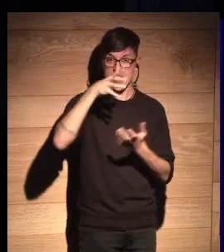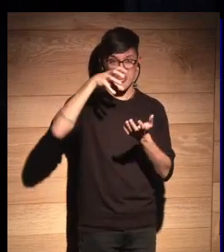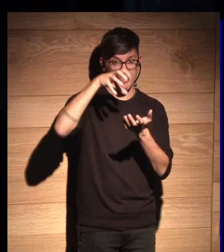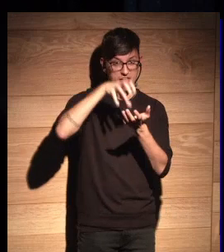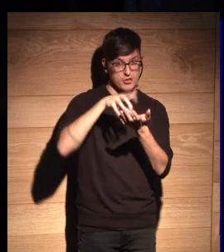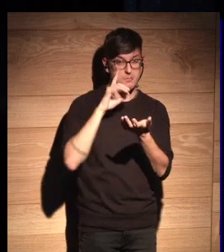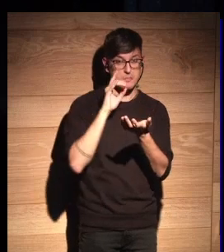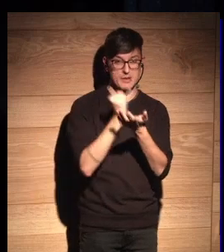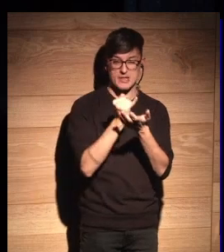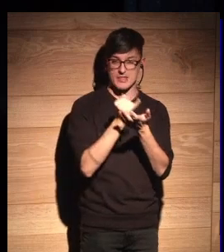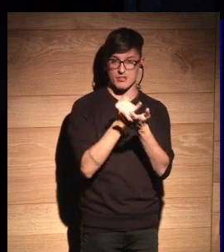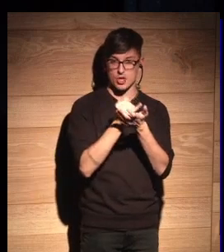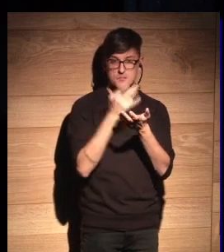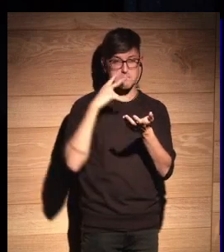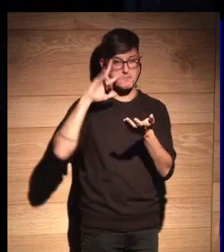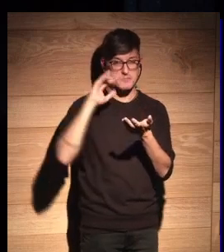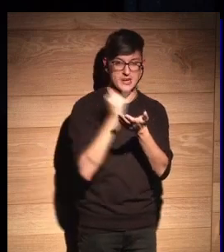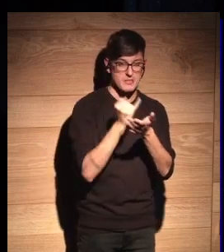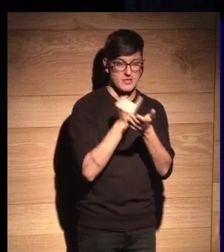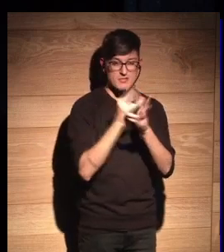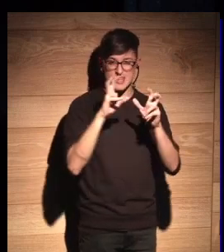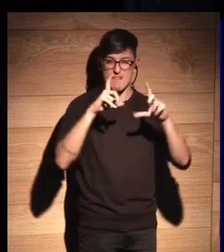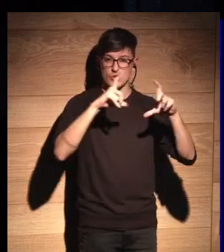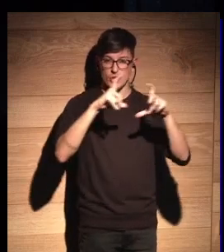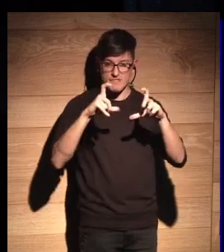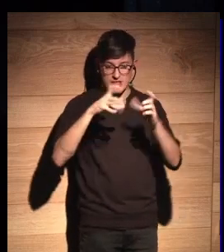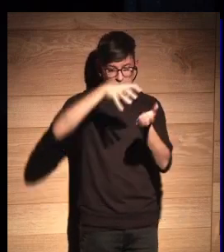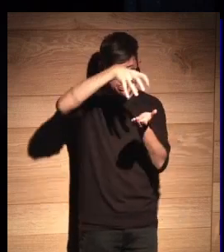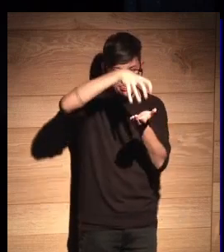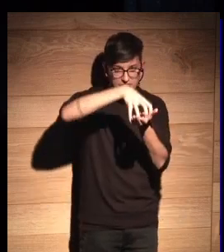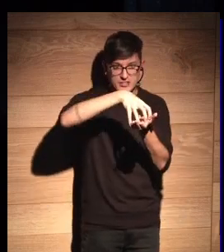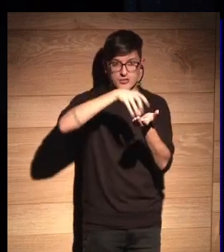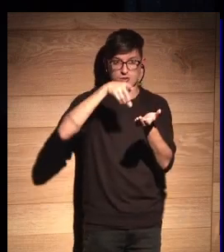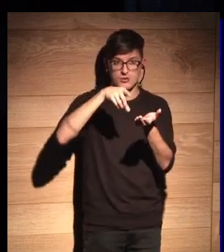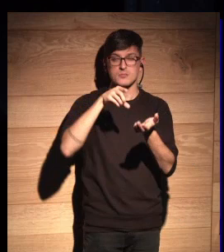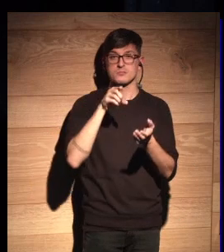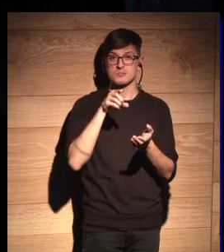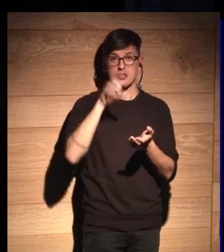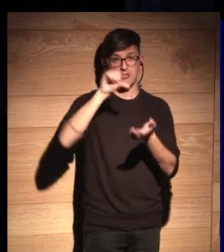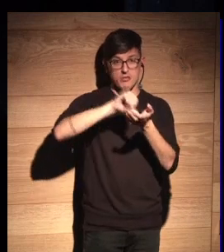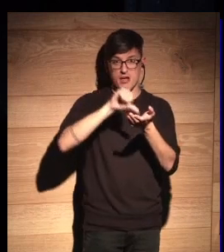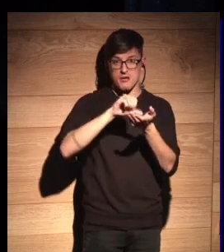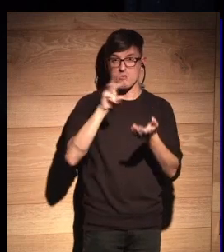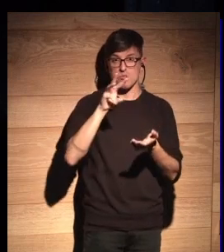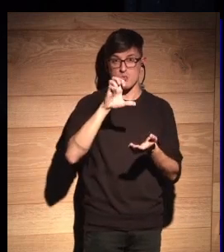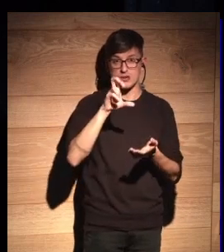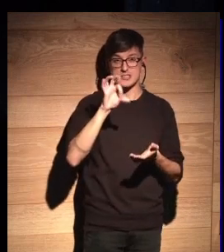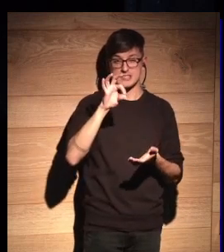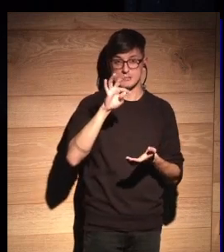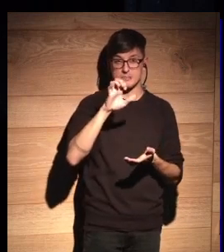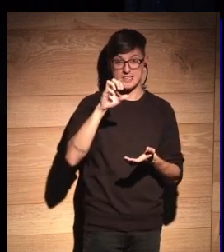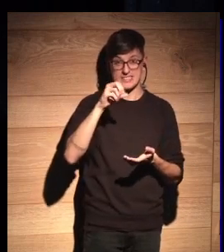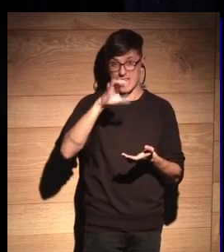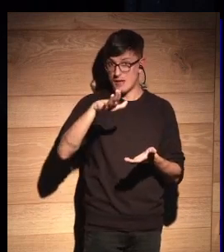our Leica headquarters in Wetzlar. We have there, of course, we have our company there. You can see how